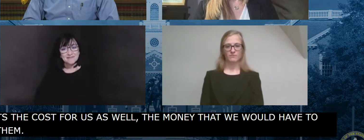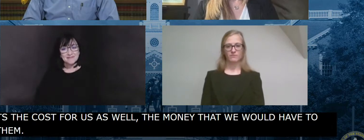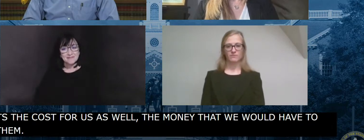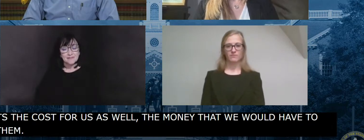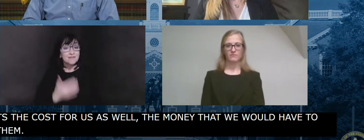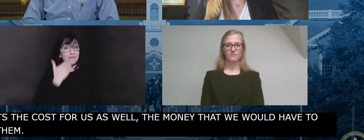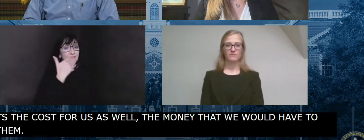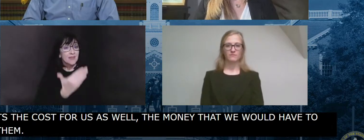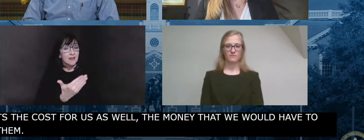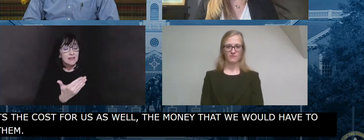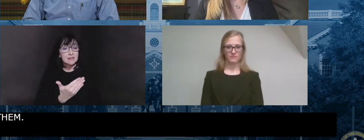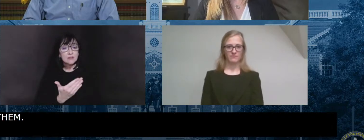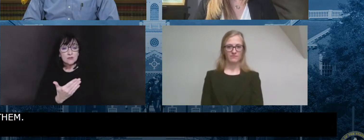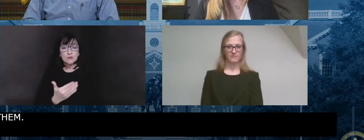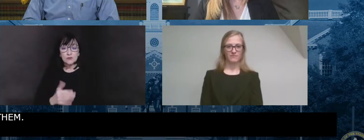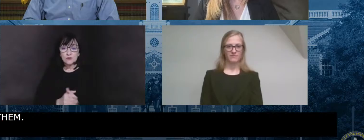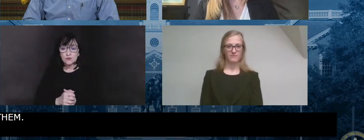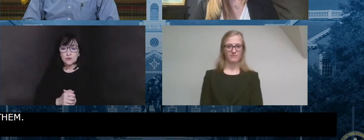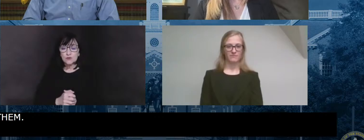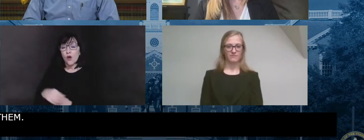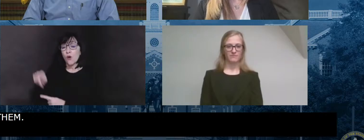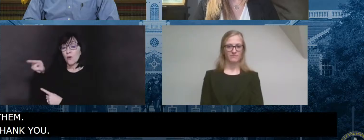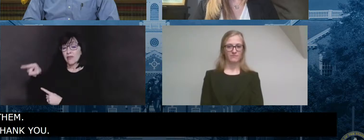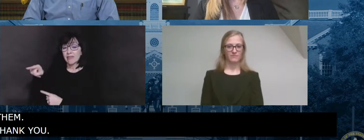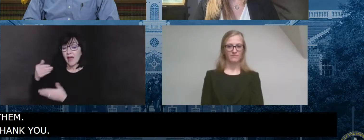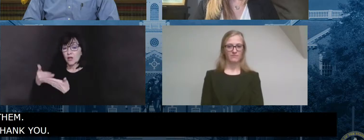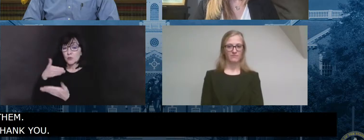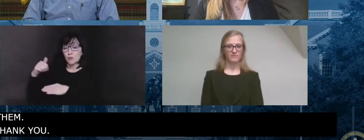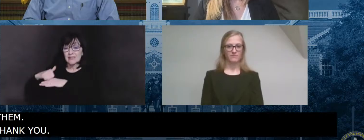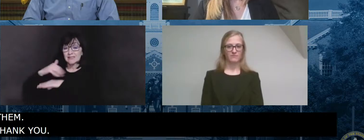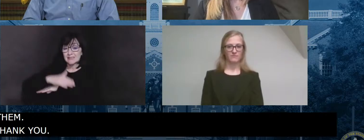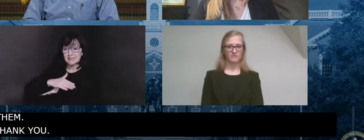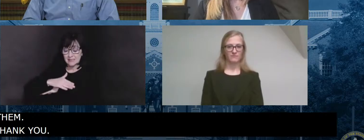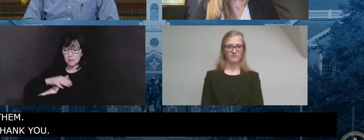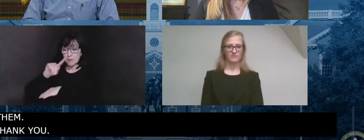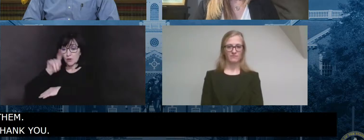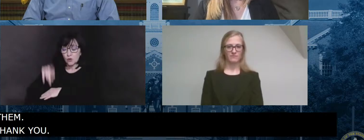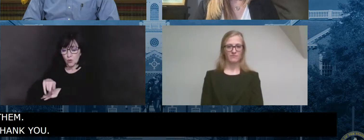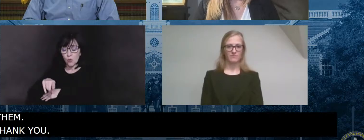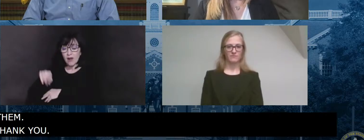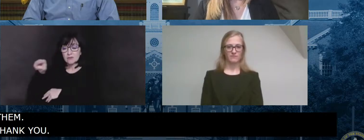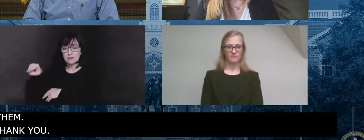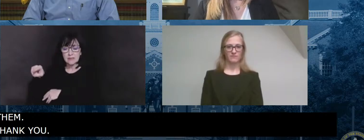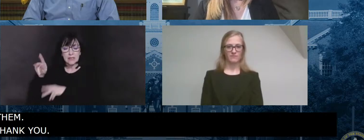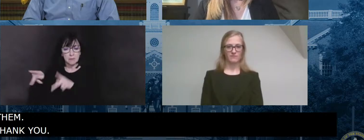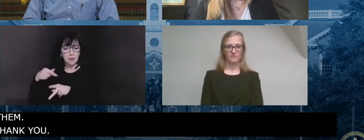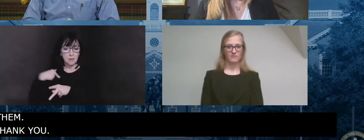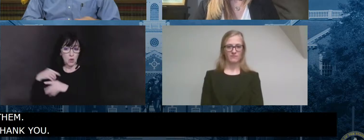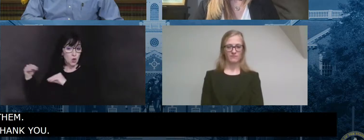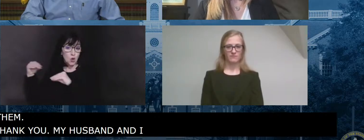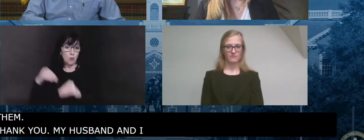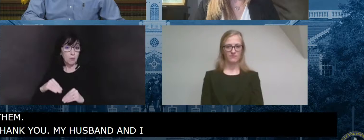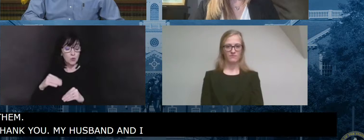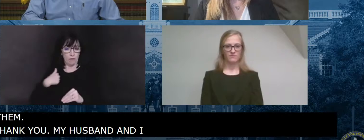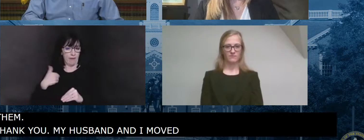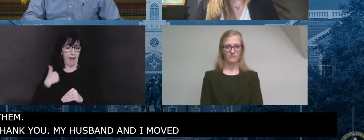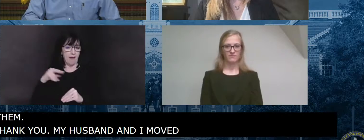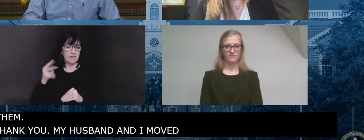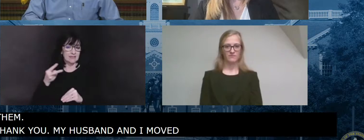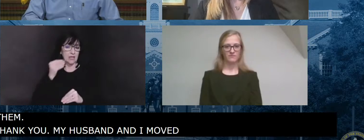Thank you. So Pam in the pre-submitted questions also says, my husband and I moved permanently to our second home in Delaware last May.